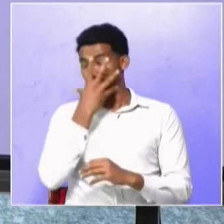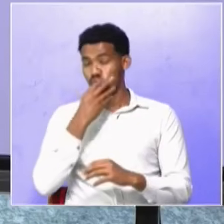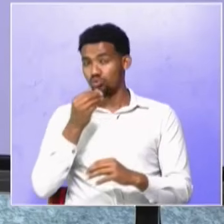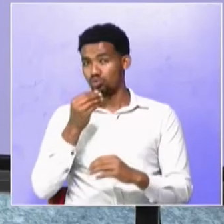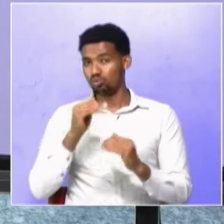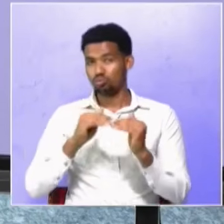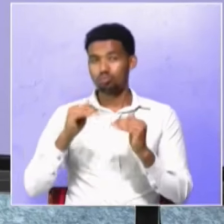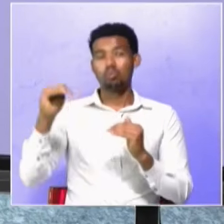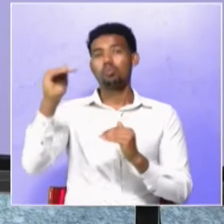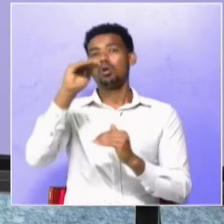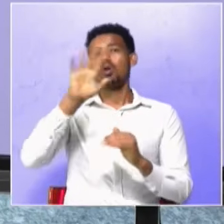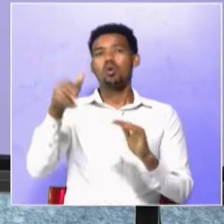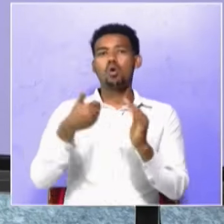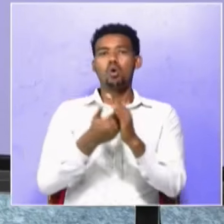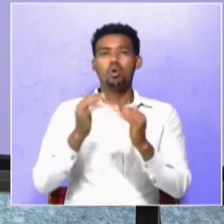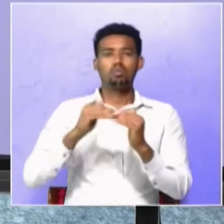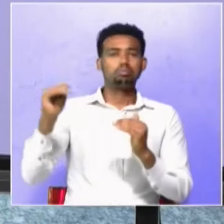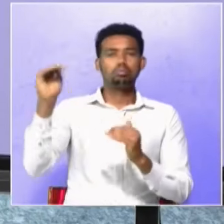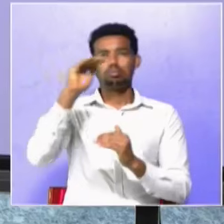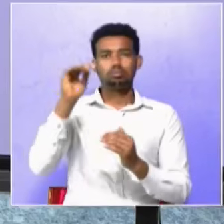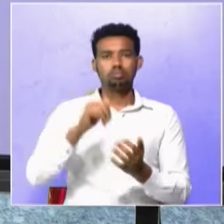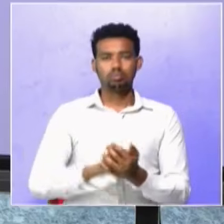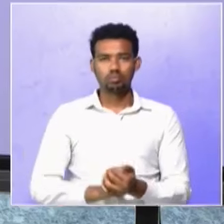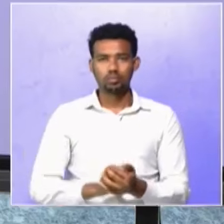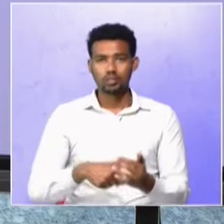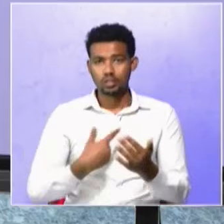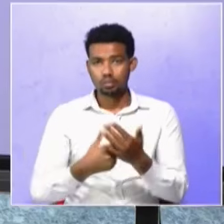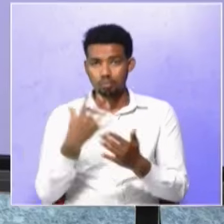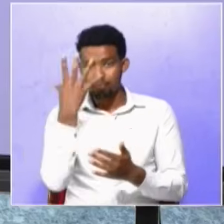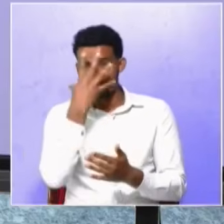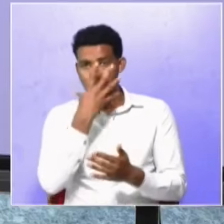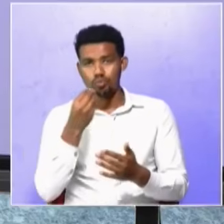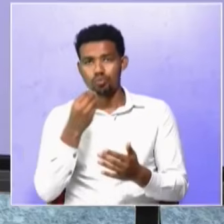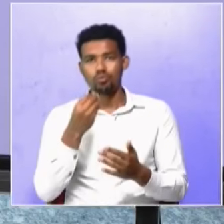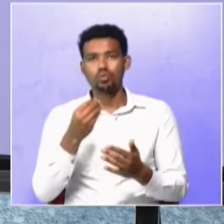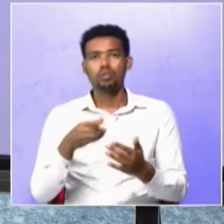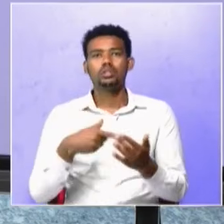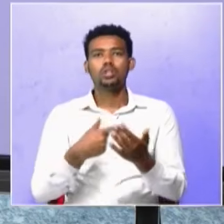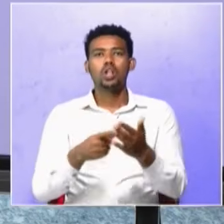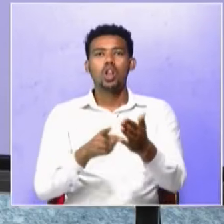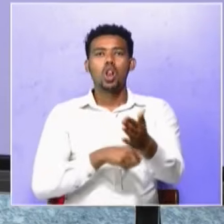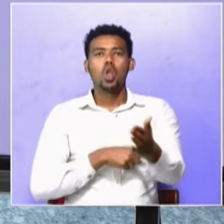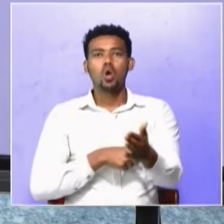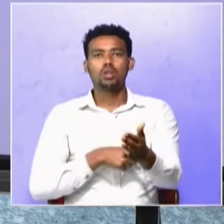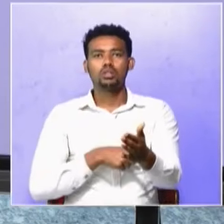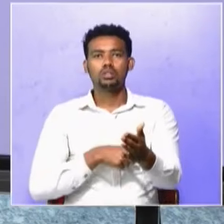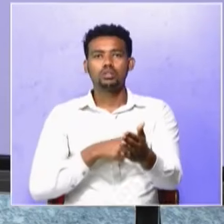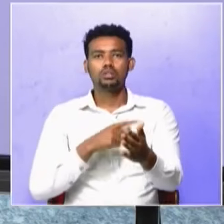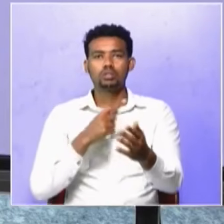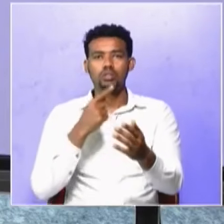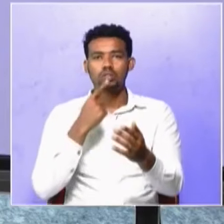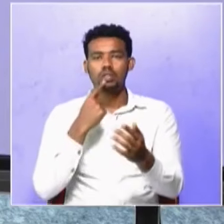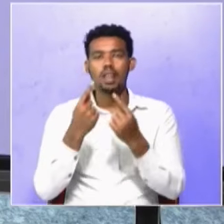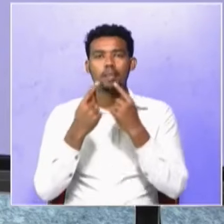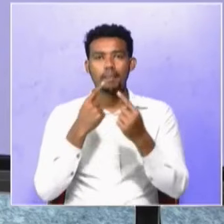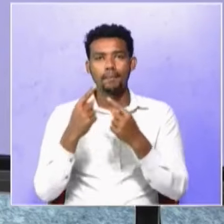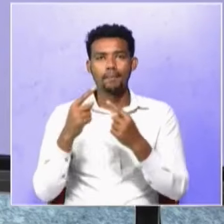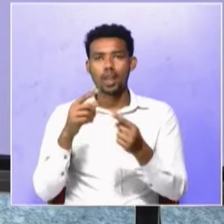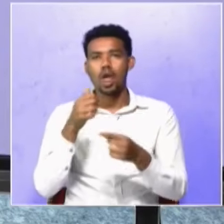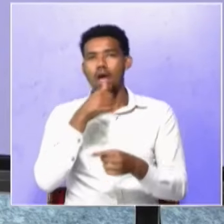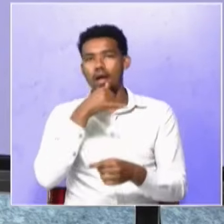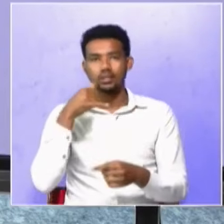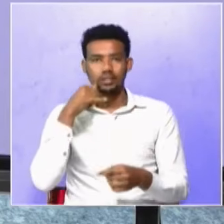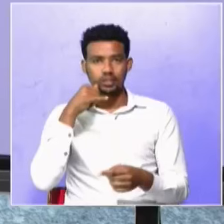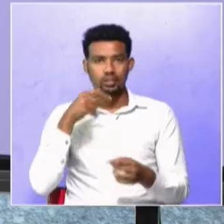we are using most for beautiful. This is long syllable adjective. Sarah is the most beautiful